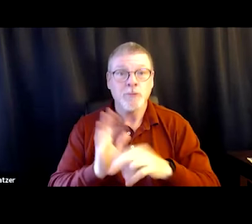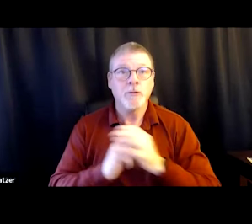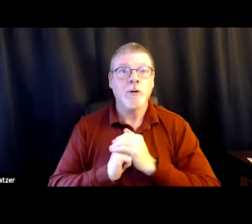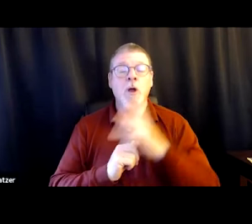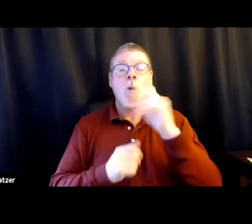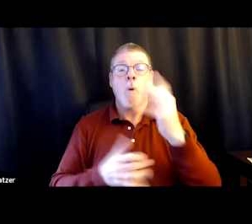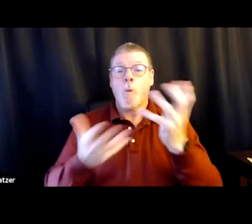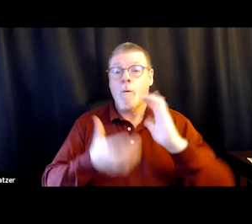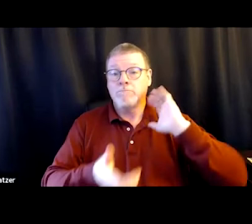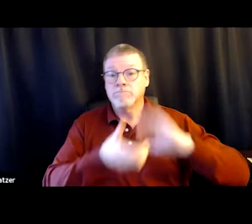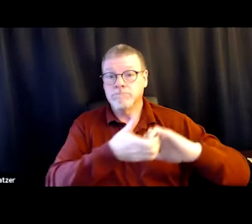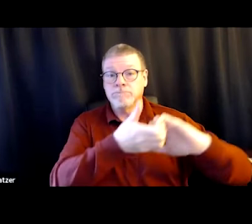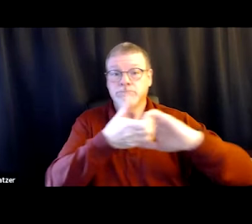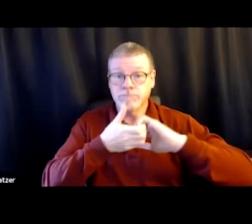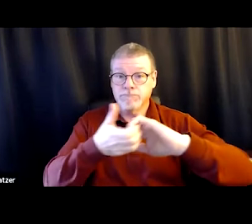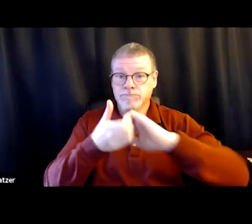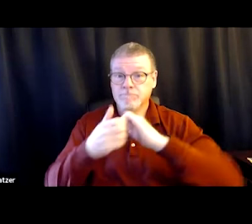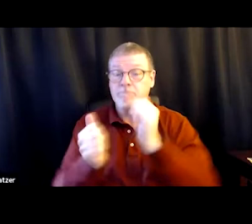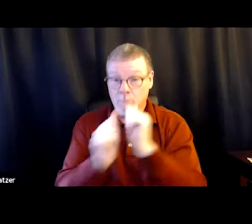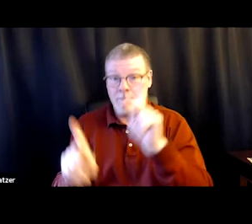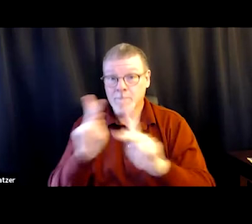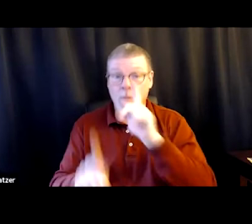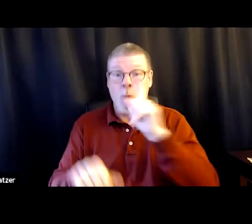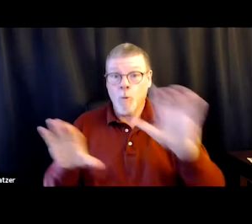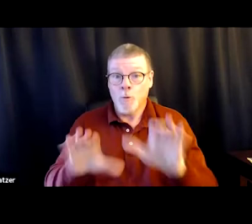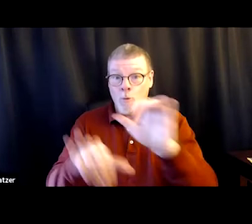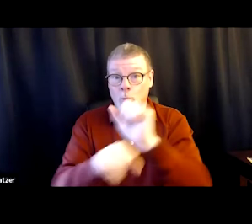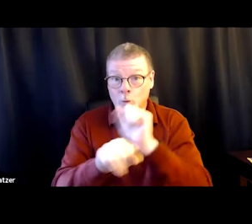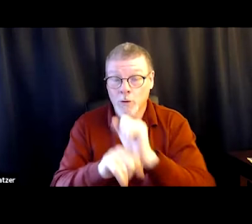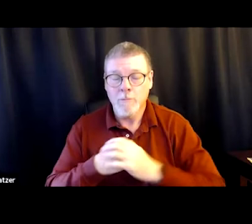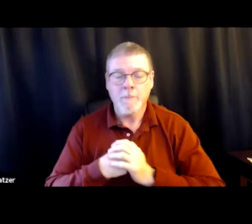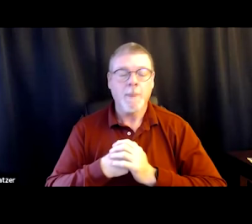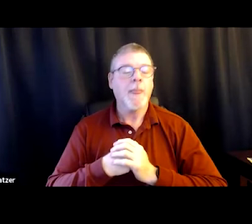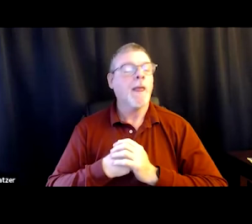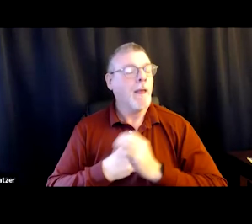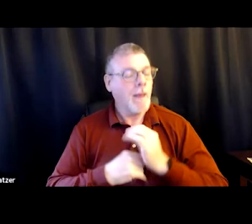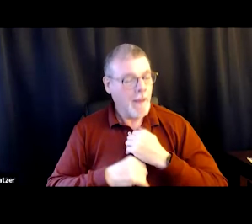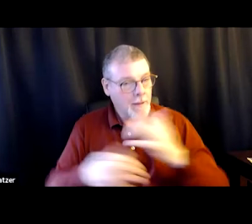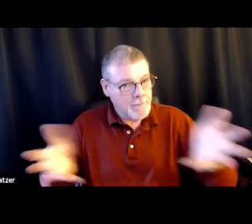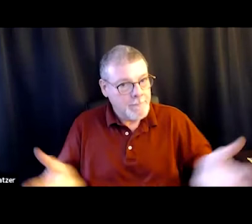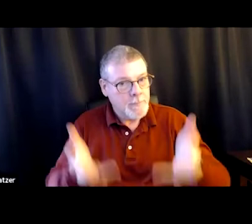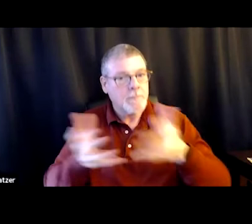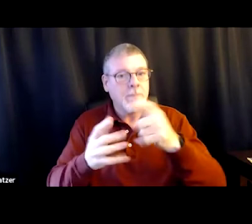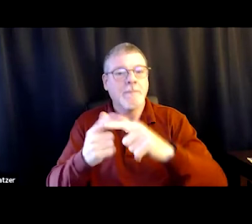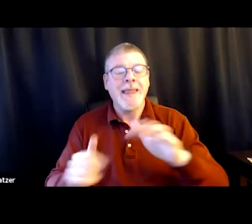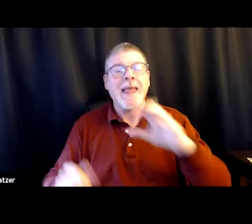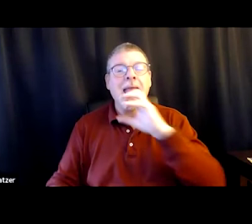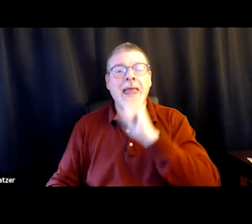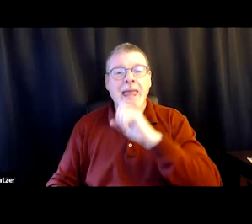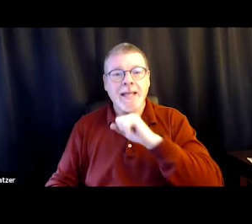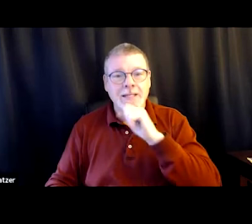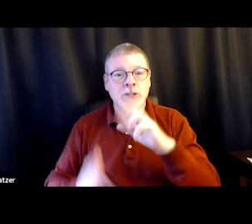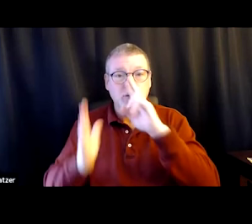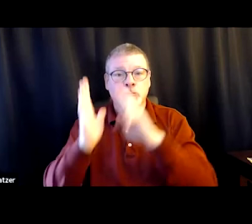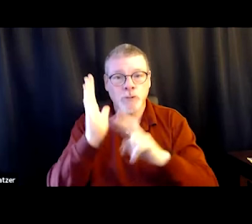to partner with researchers who are doing this work. I strongly encourage you all to consider joining the Aging Research and Criminal Justice